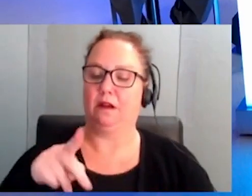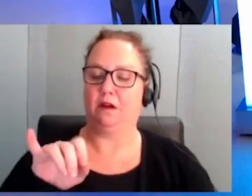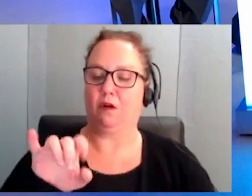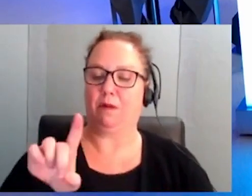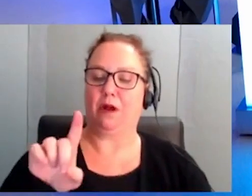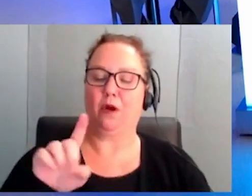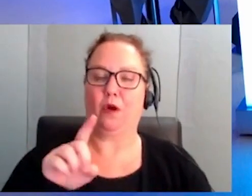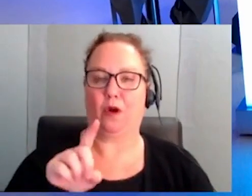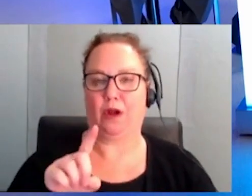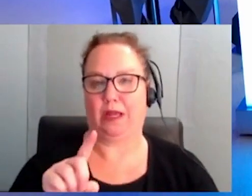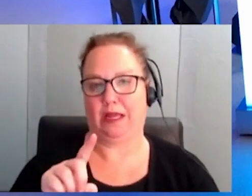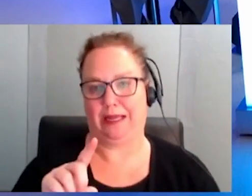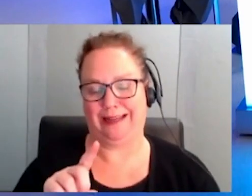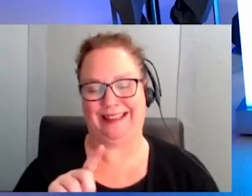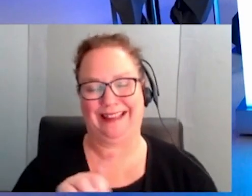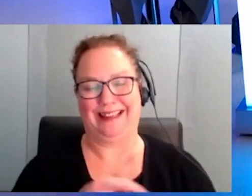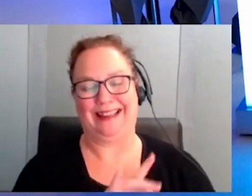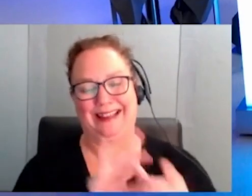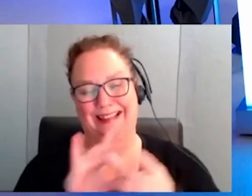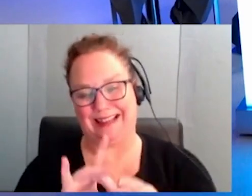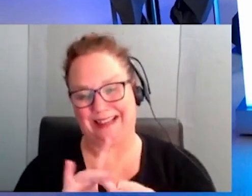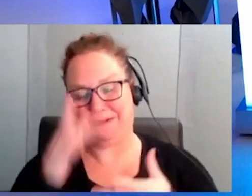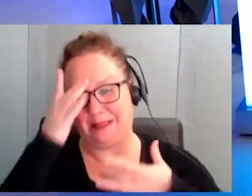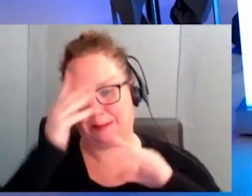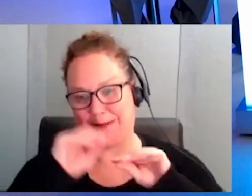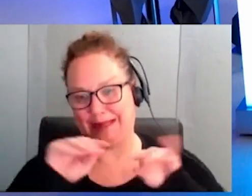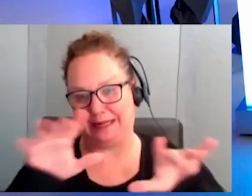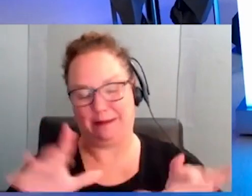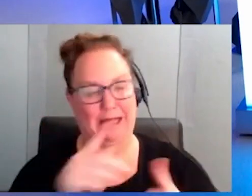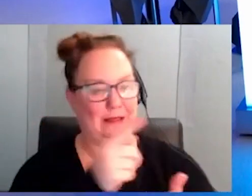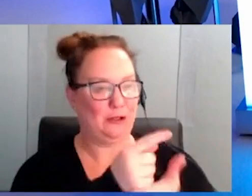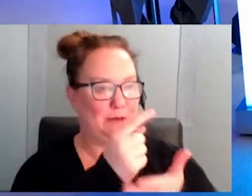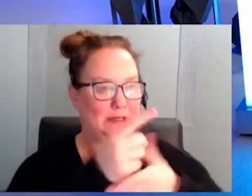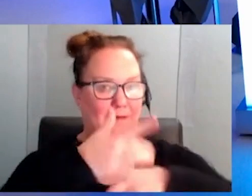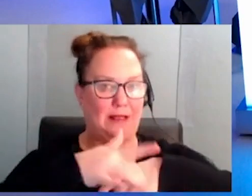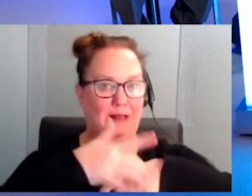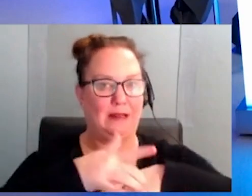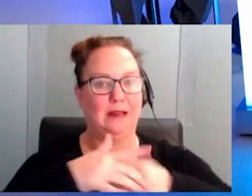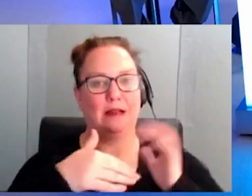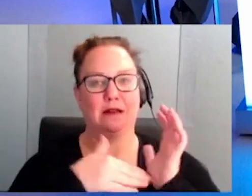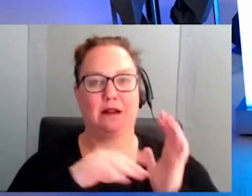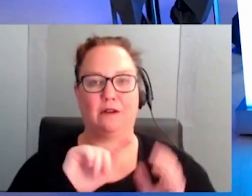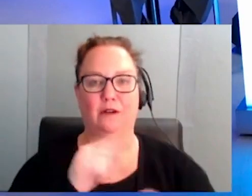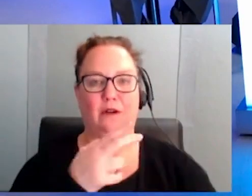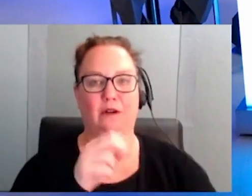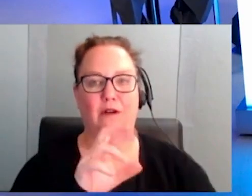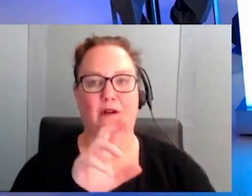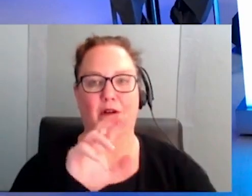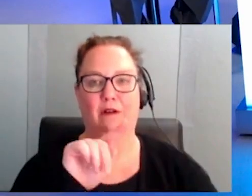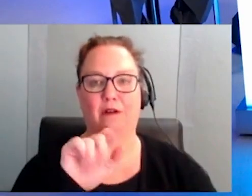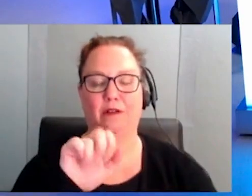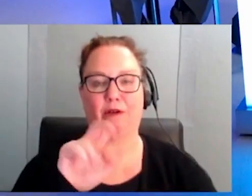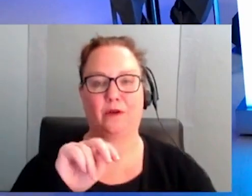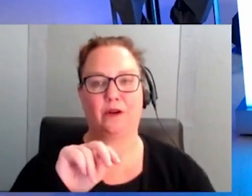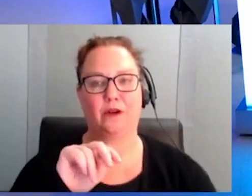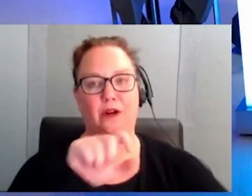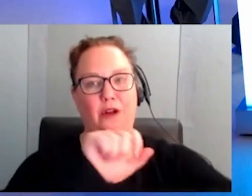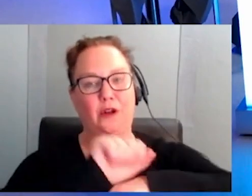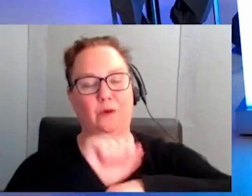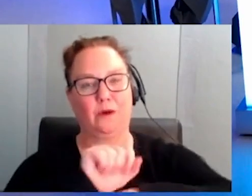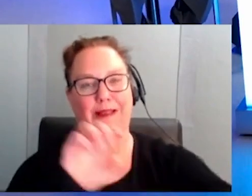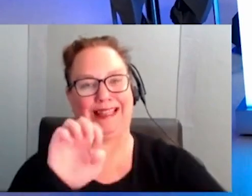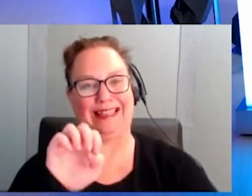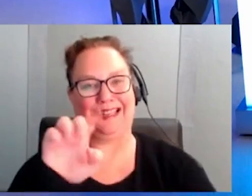during a pandemic and the treatments that are available right now. So Dr. Thornton, I want to bring you in. You work in the emergency